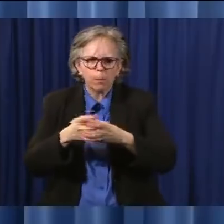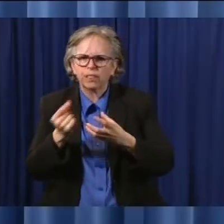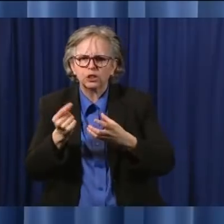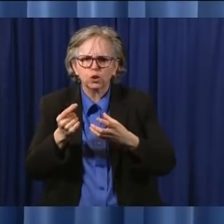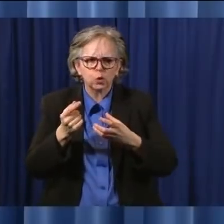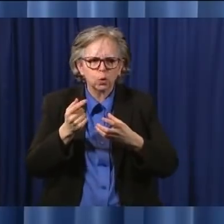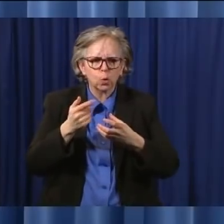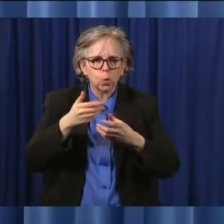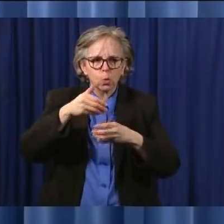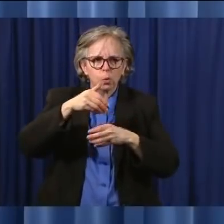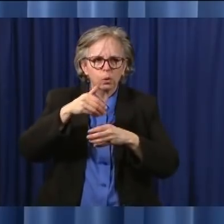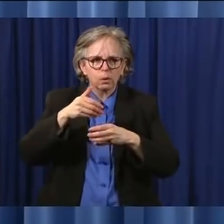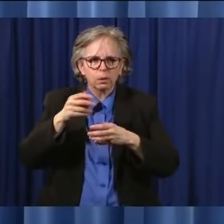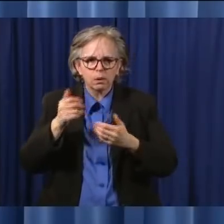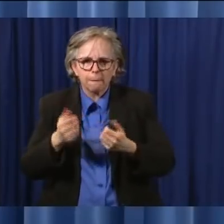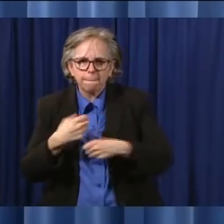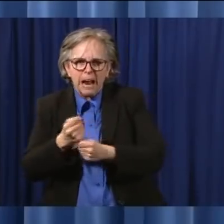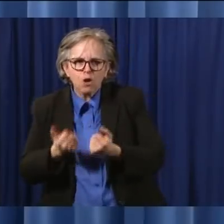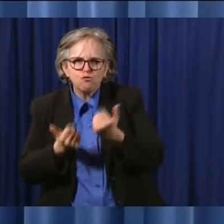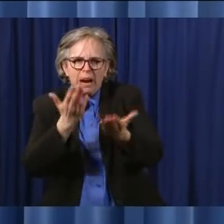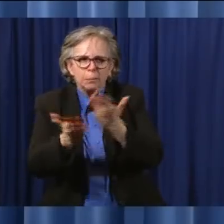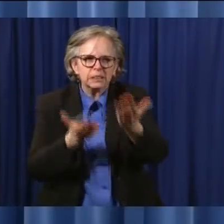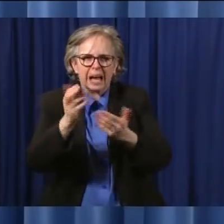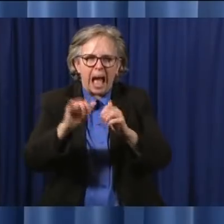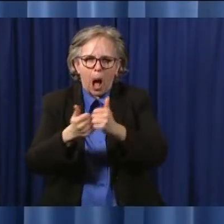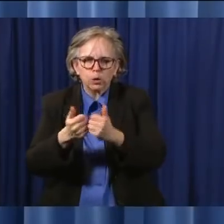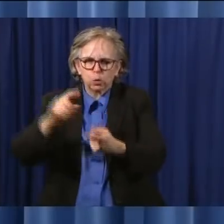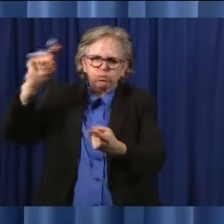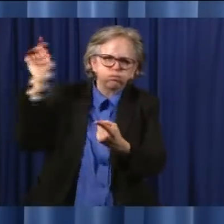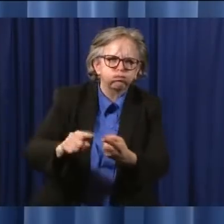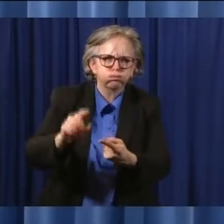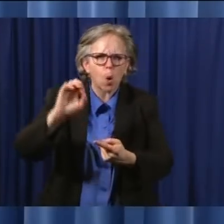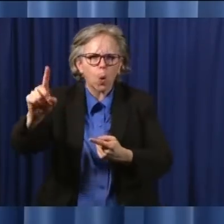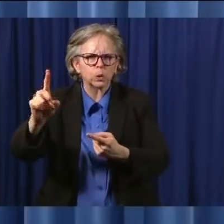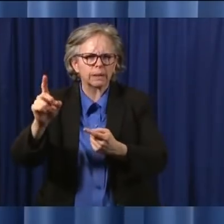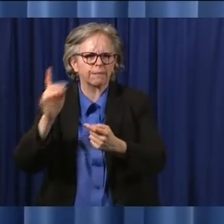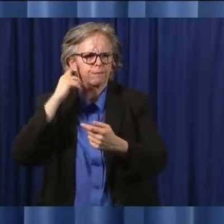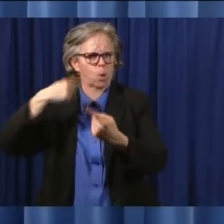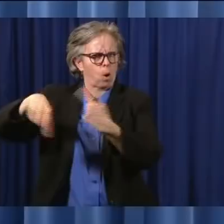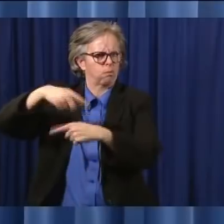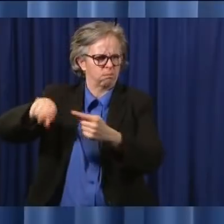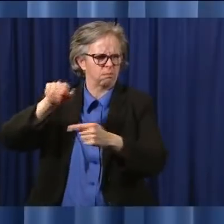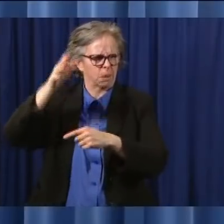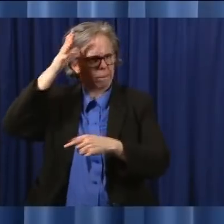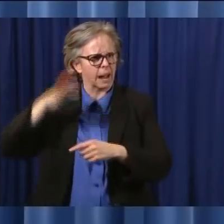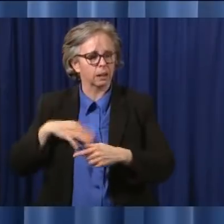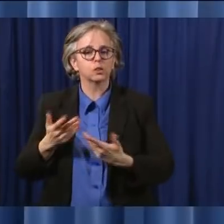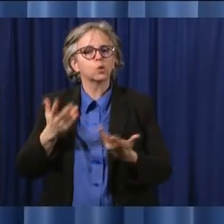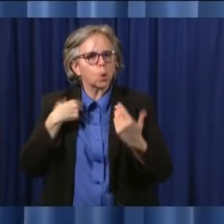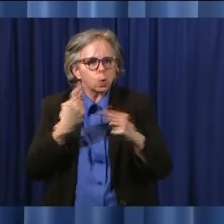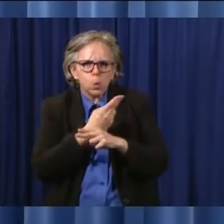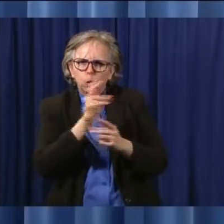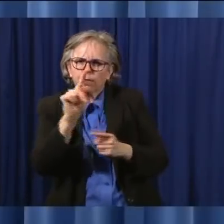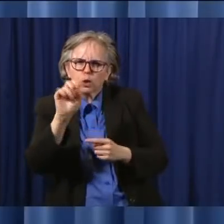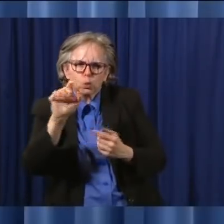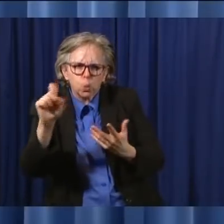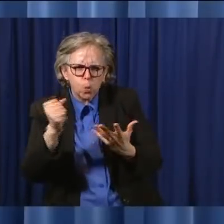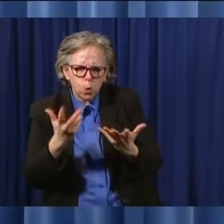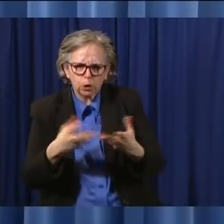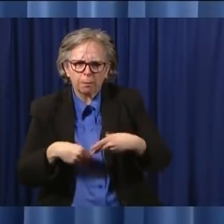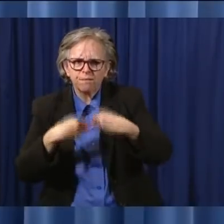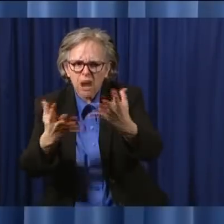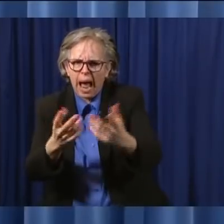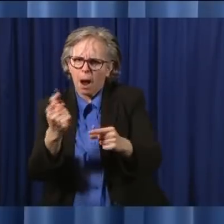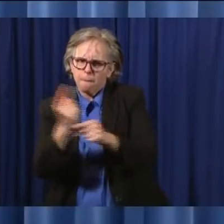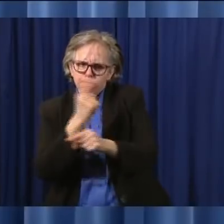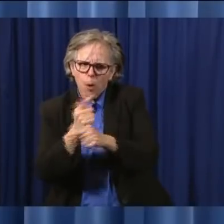among minority populations and help ensure our state has the tools needed to provide culturally appropriate services to meet the needs of